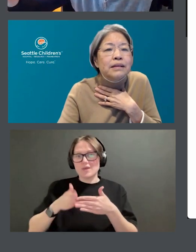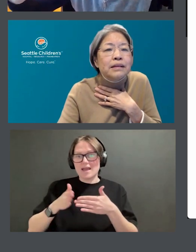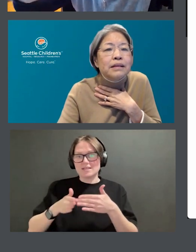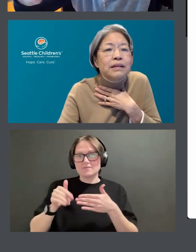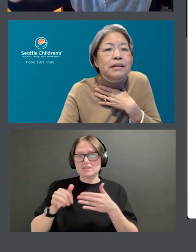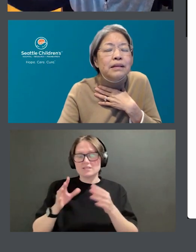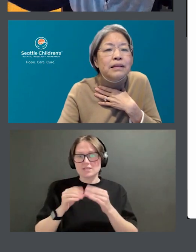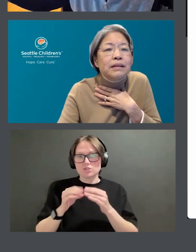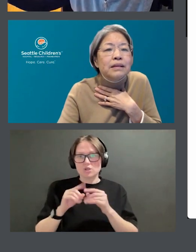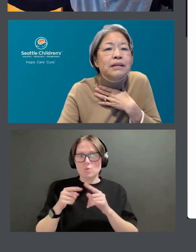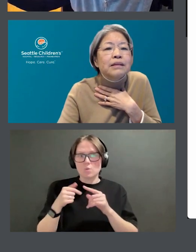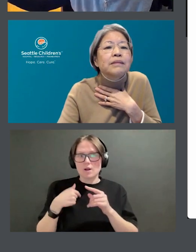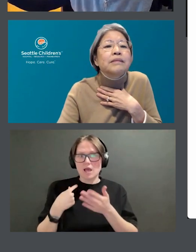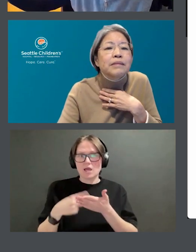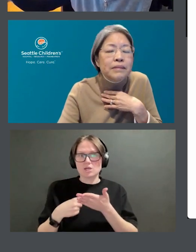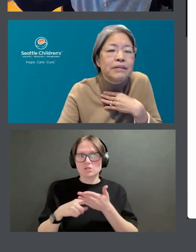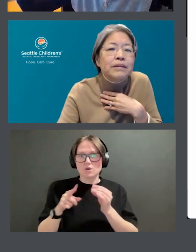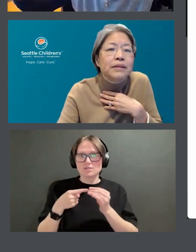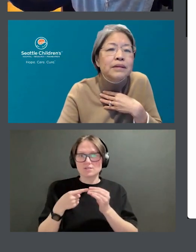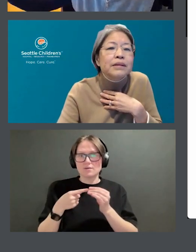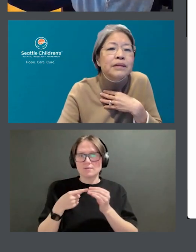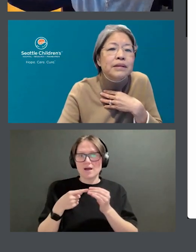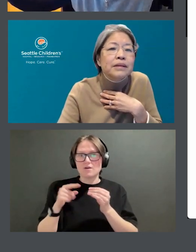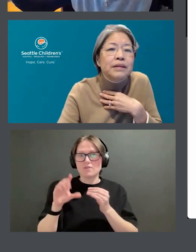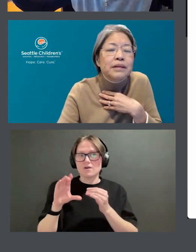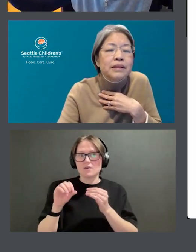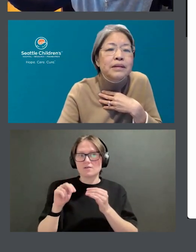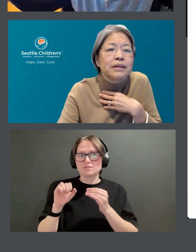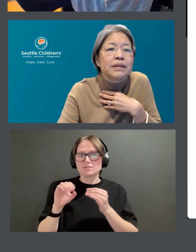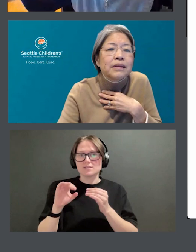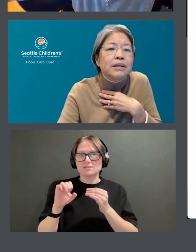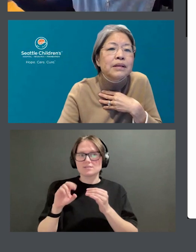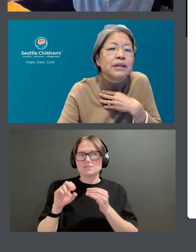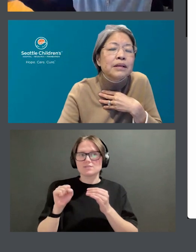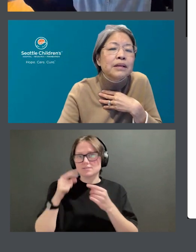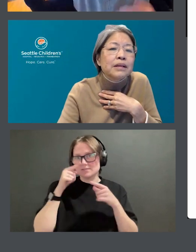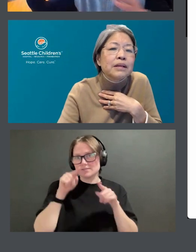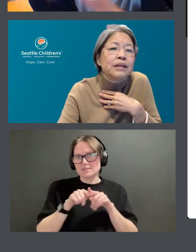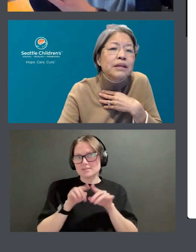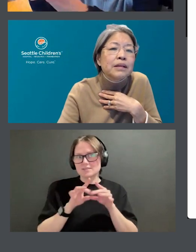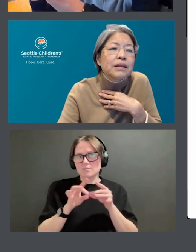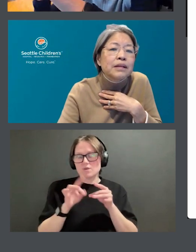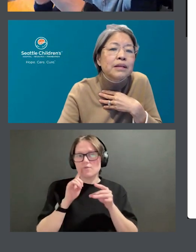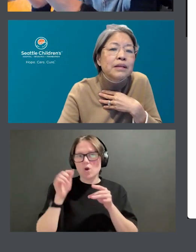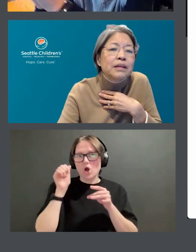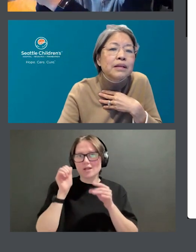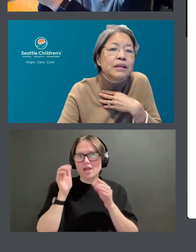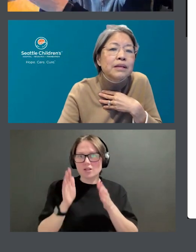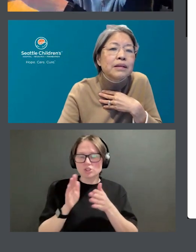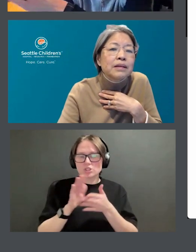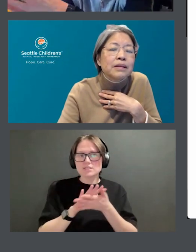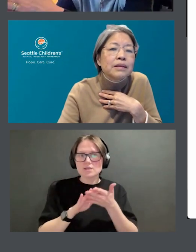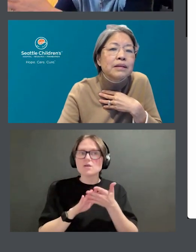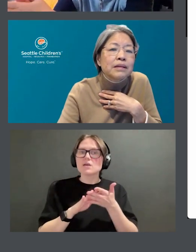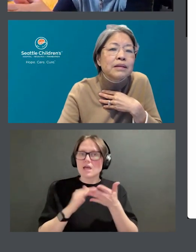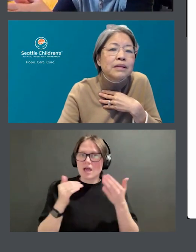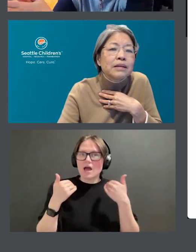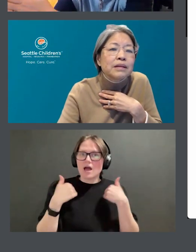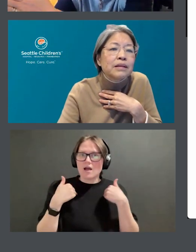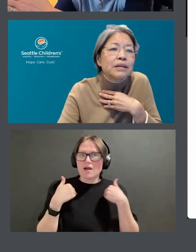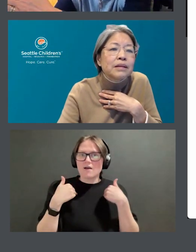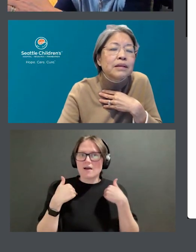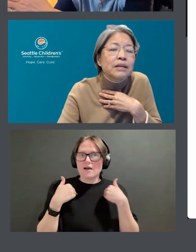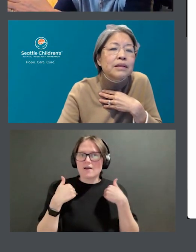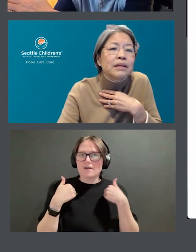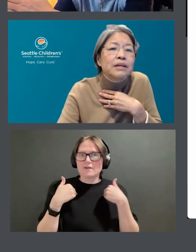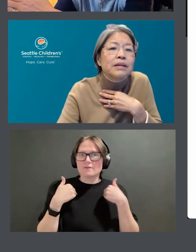about the consensus statement that was for audiologists and all, there is an aligned document that came